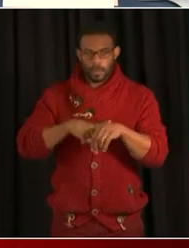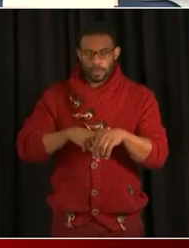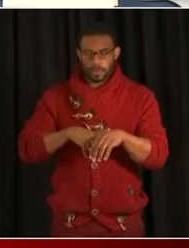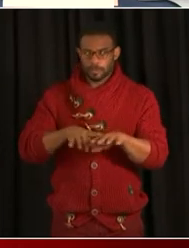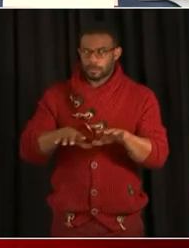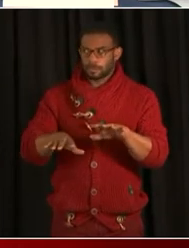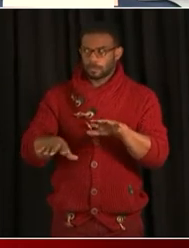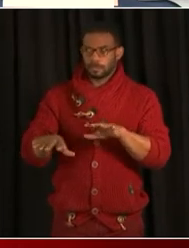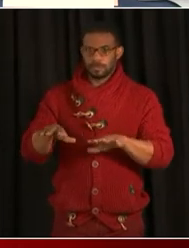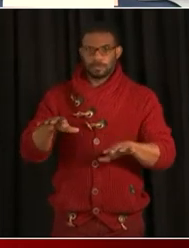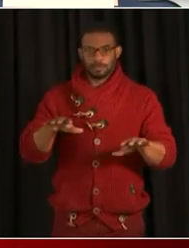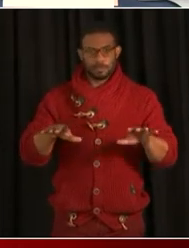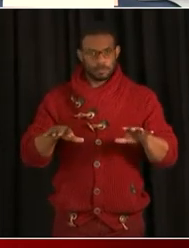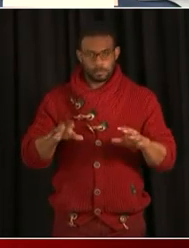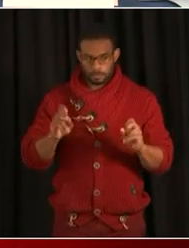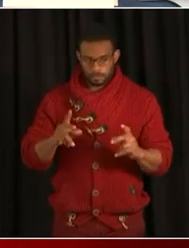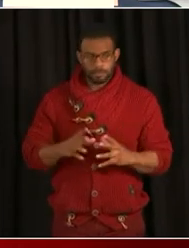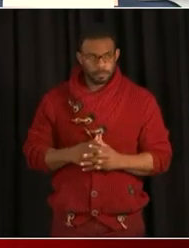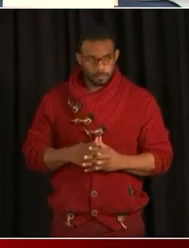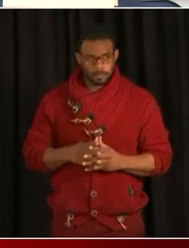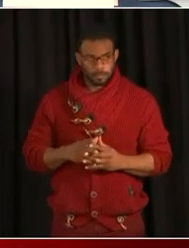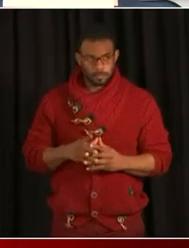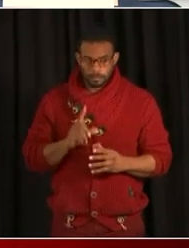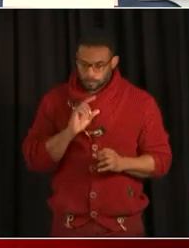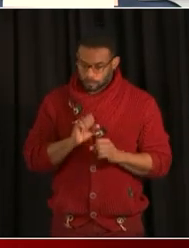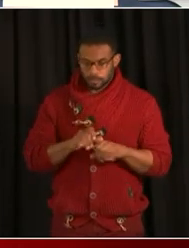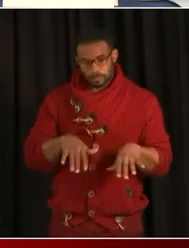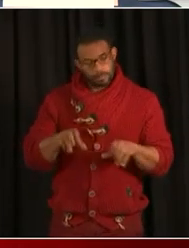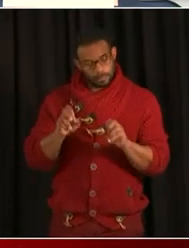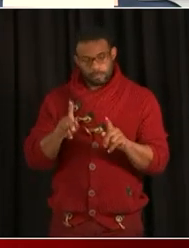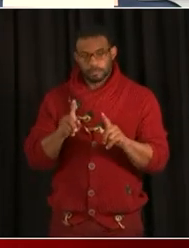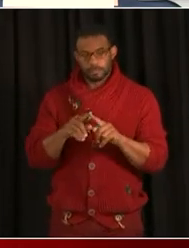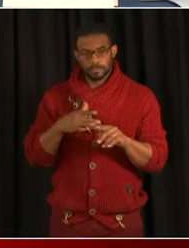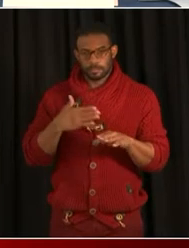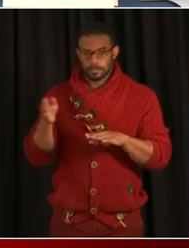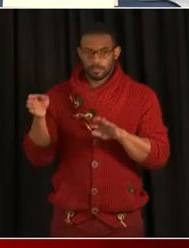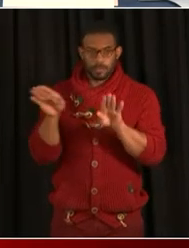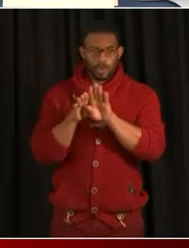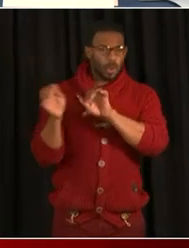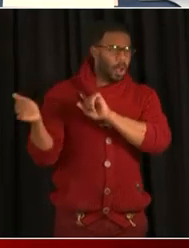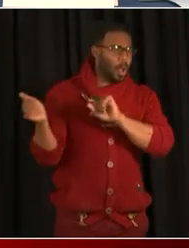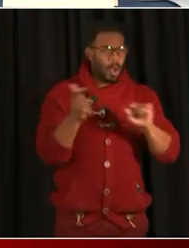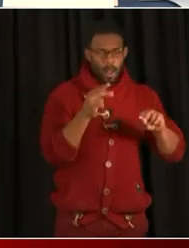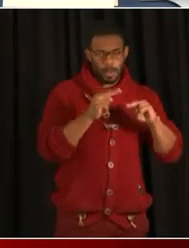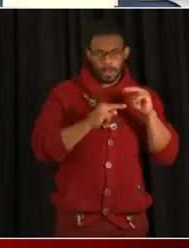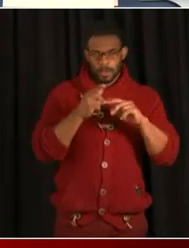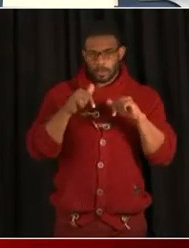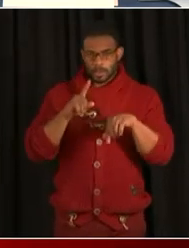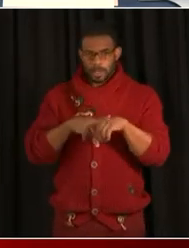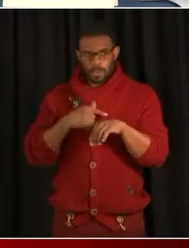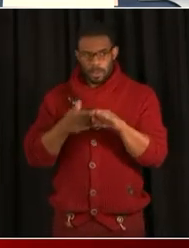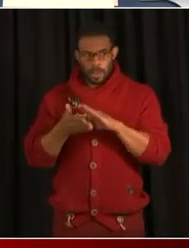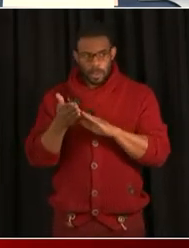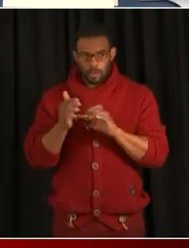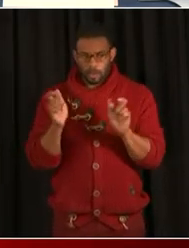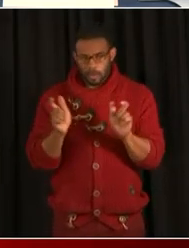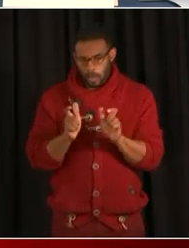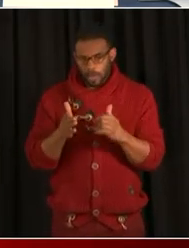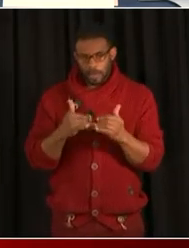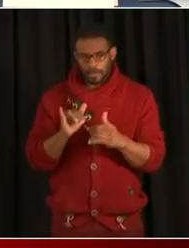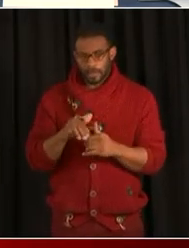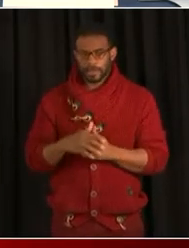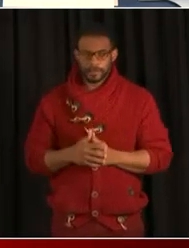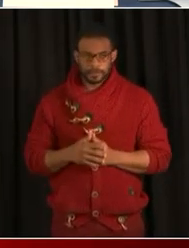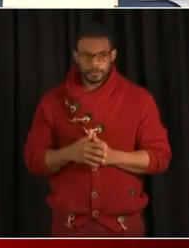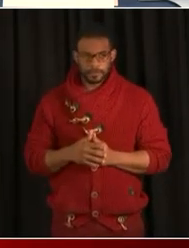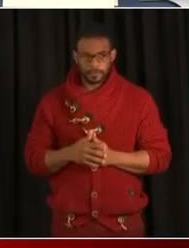time. And we actually took that opportunity to close all of our venues. At that time, we were operating some smaller than